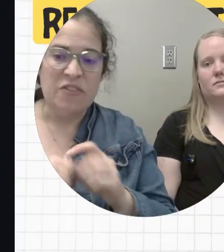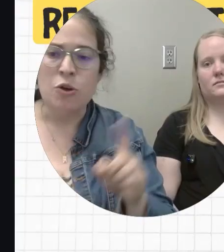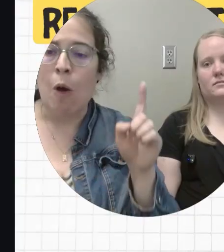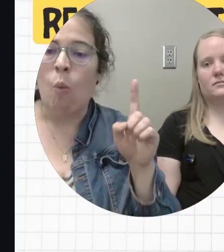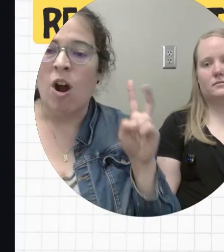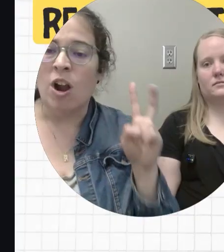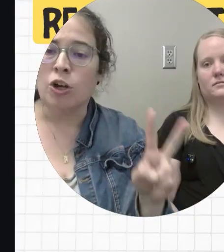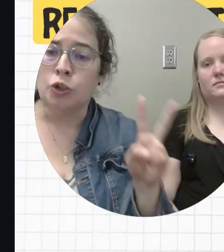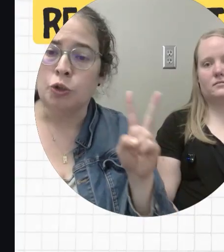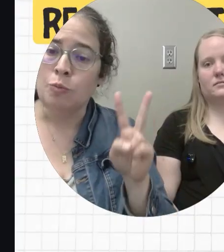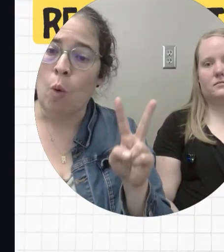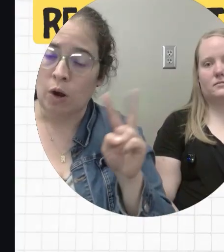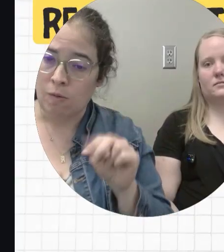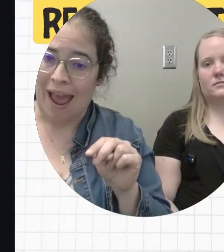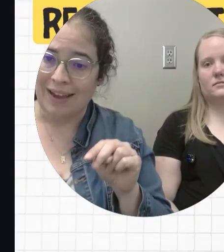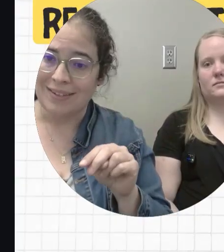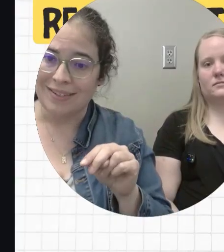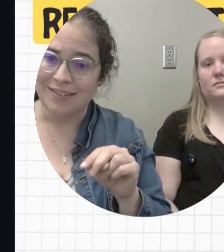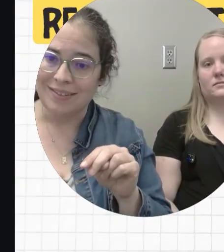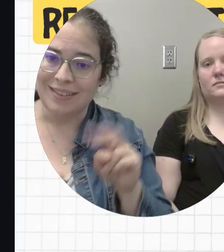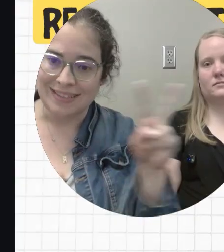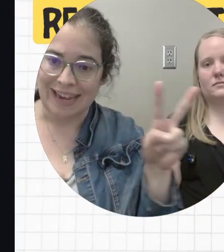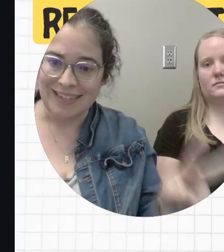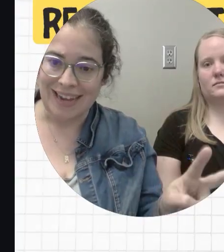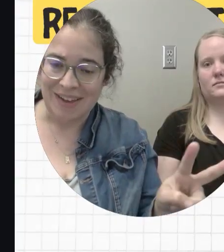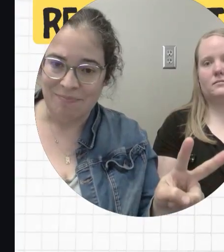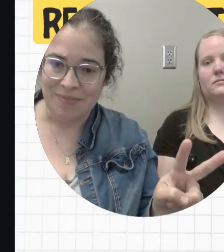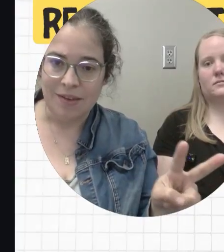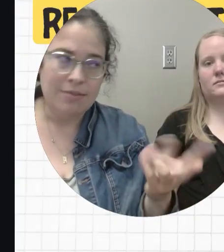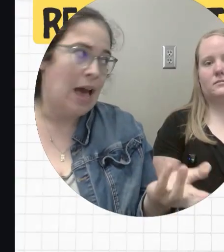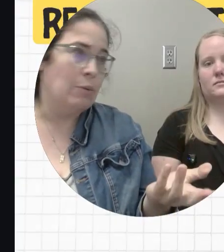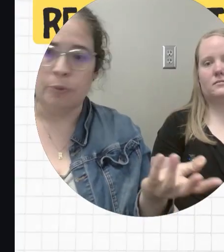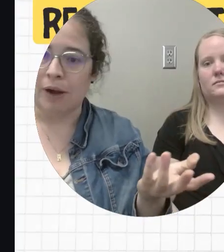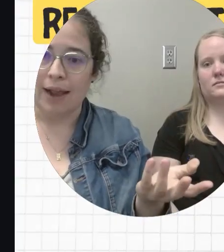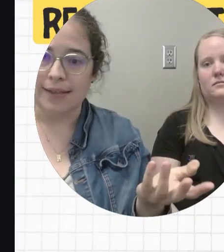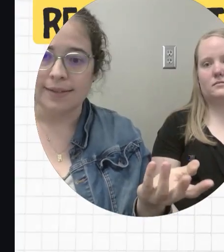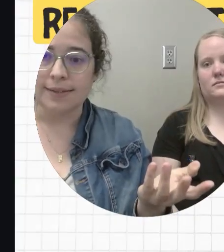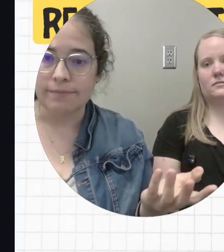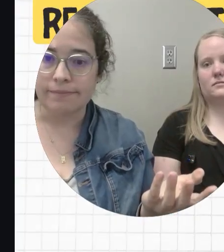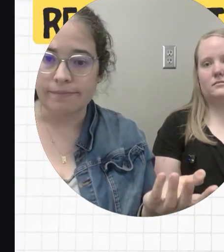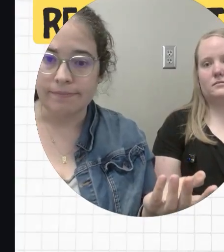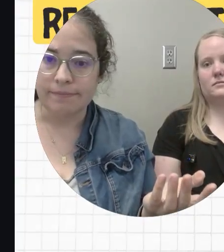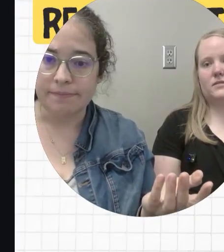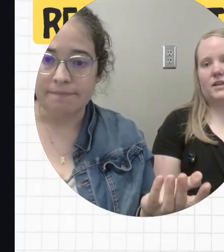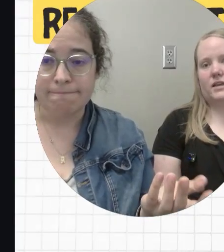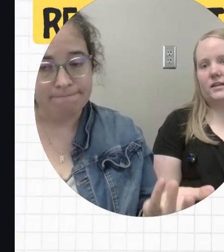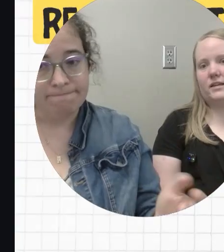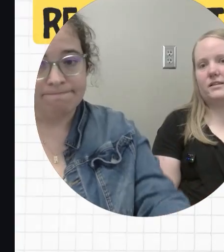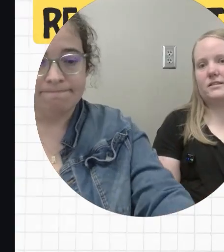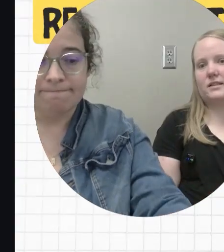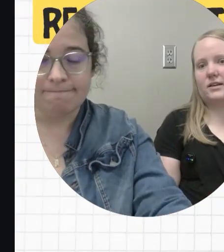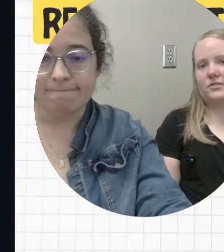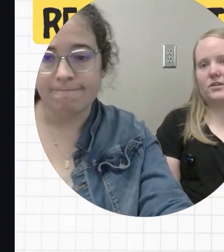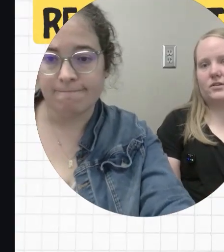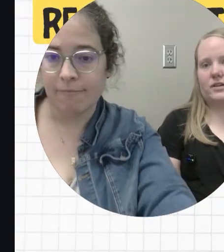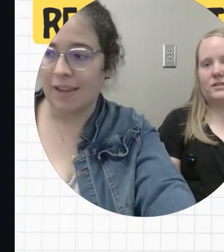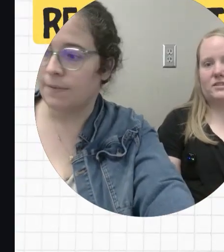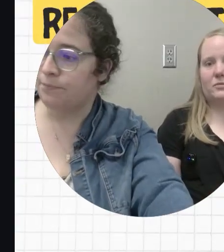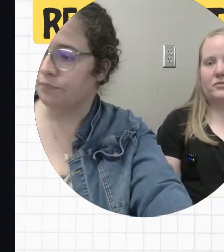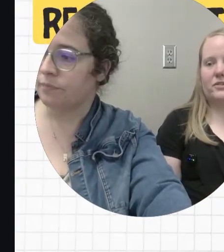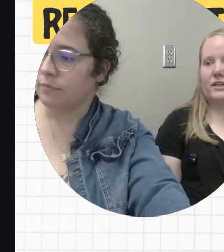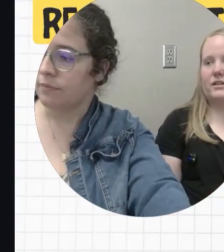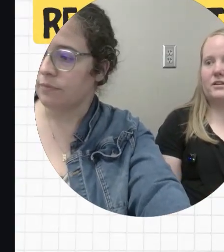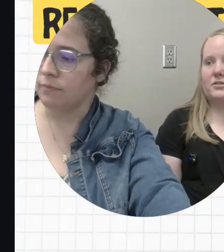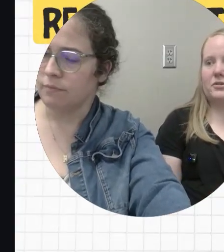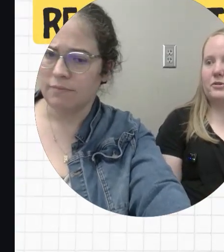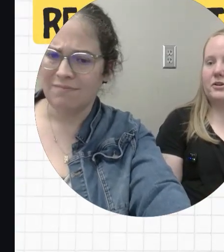first? Because even if you got 1 or 2 more correct the second time, that was more access. And a kid doesn't have